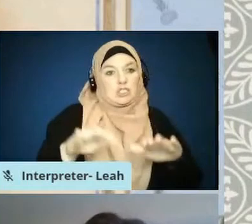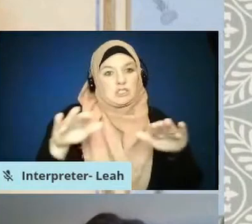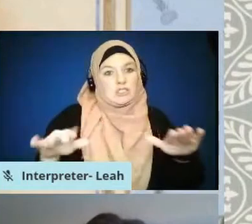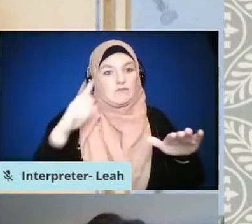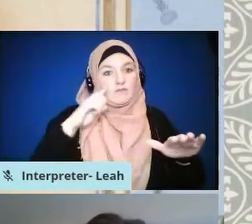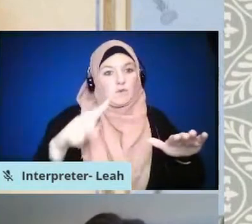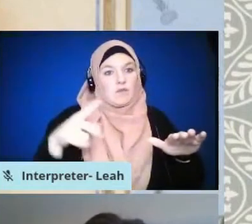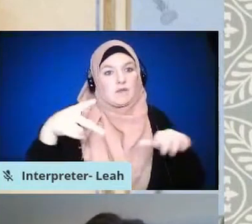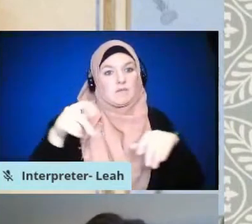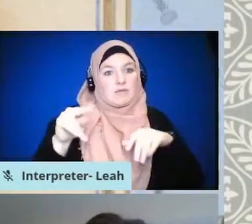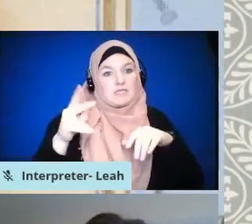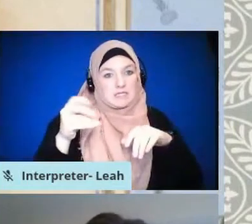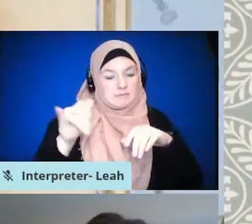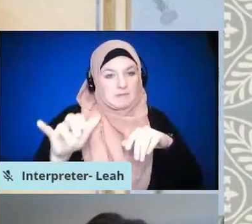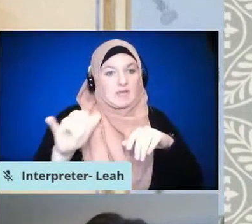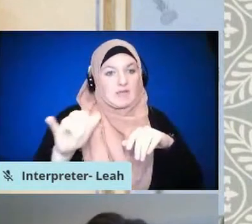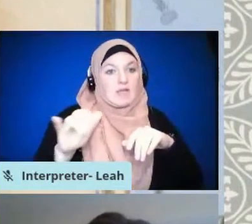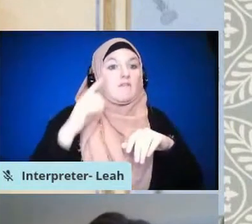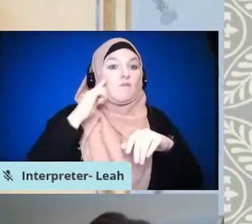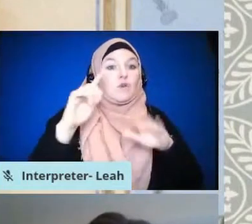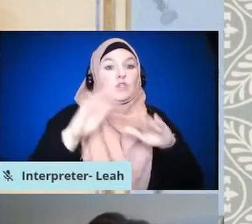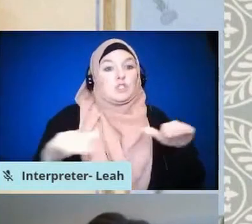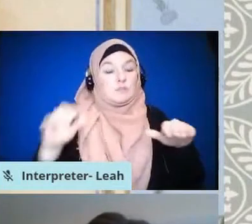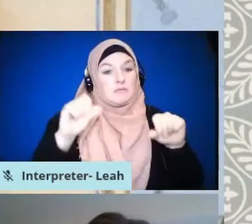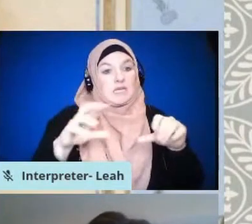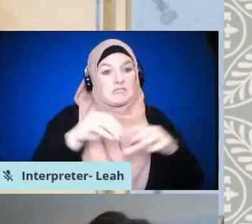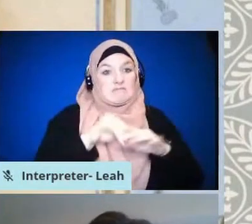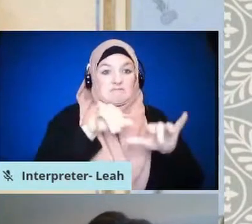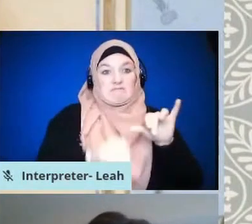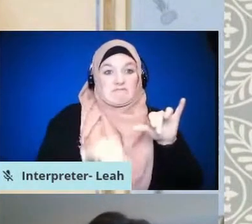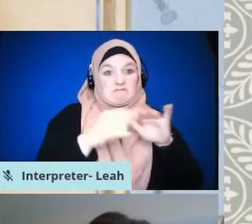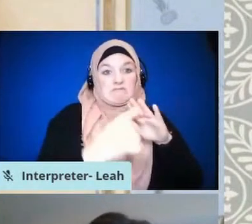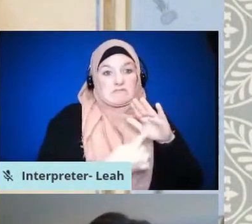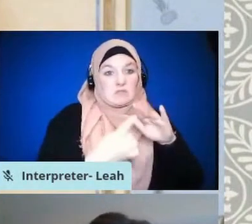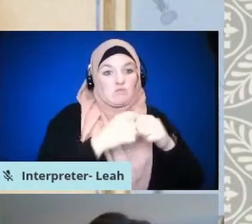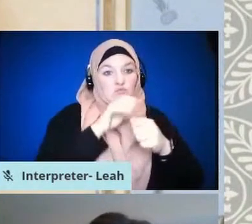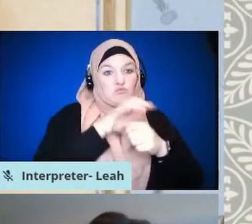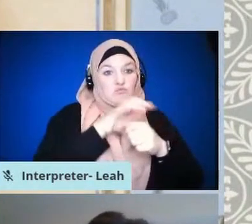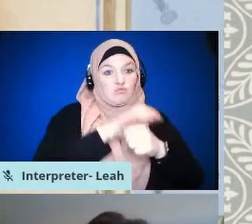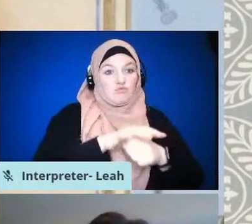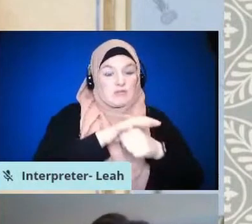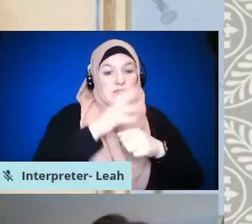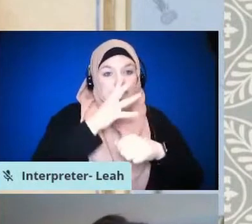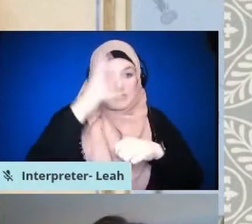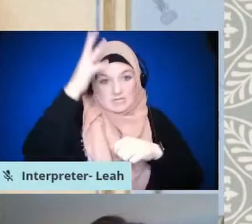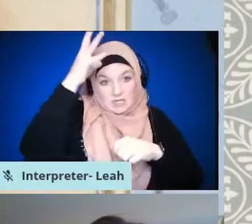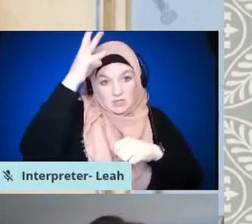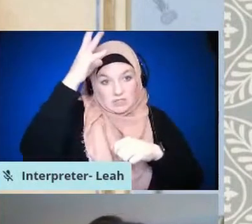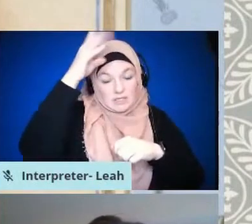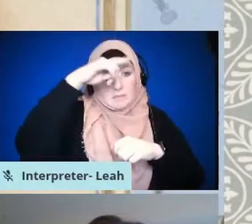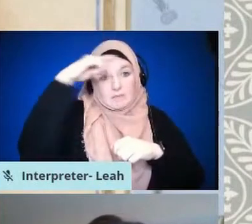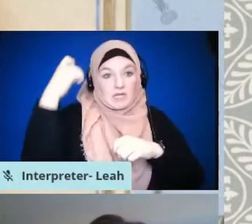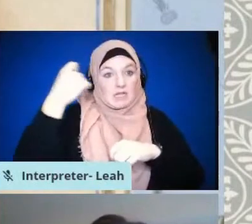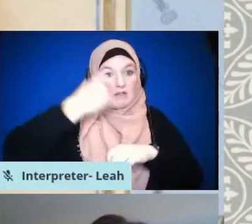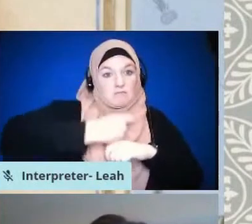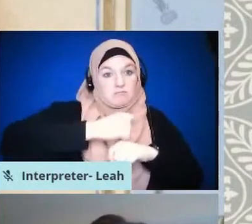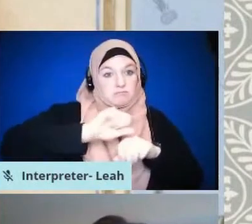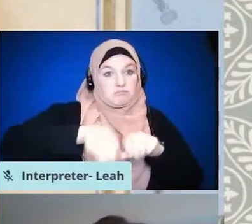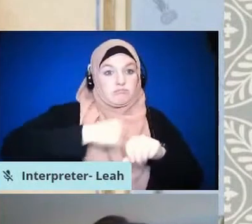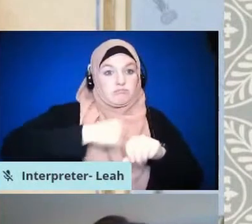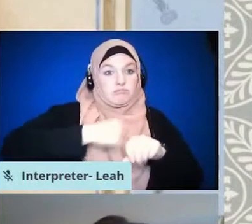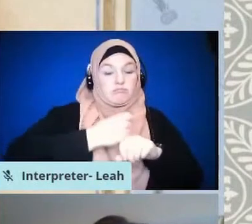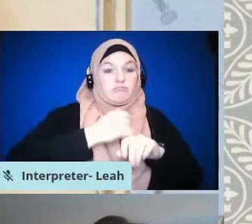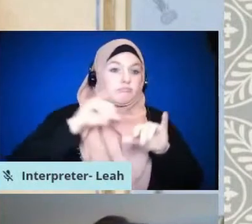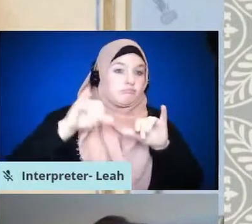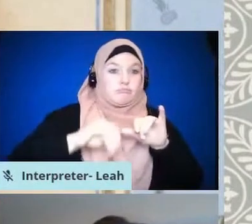pandemic. And for children to be in isolation with stressed parents due to the lockdown, which will increase